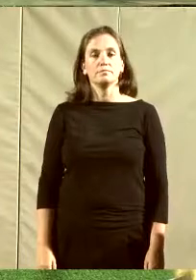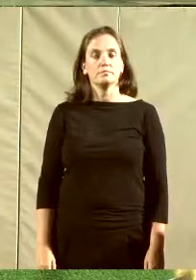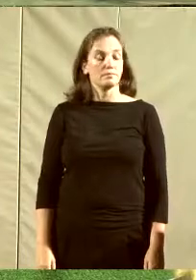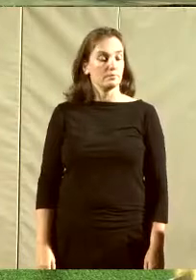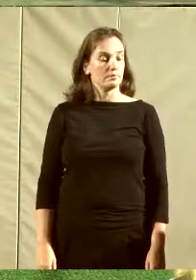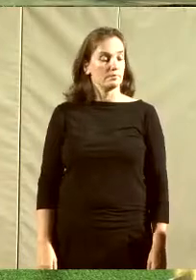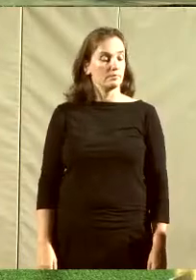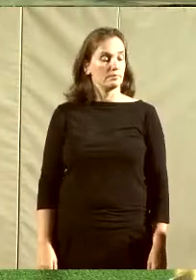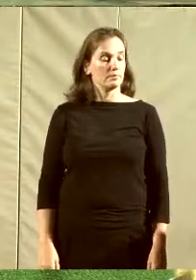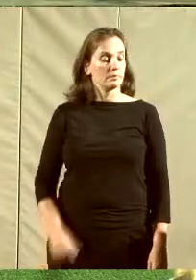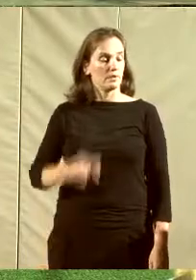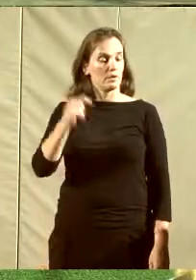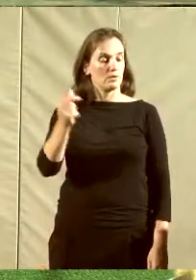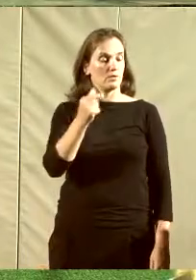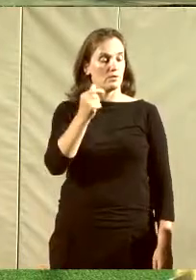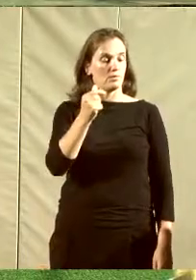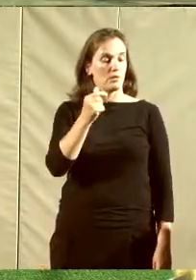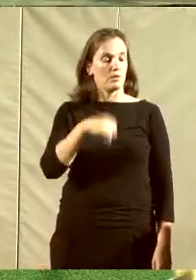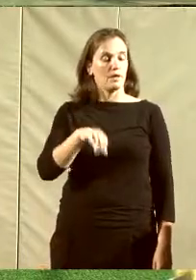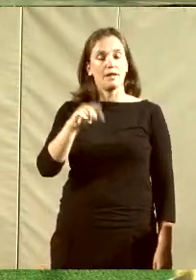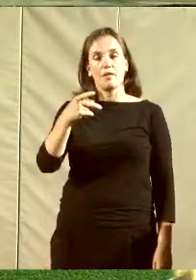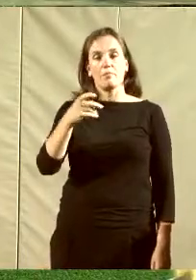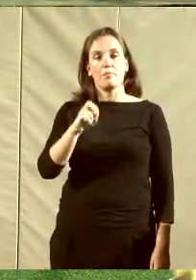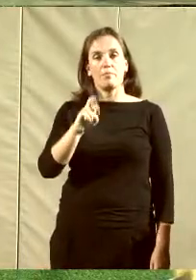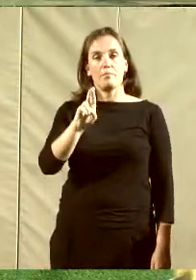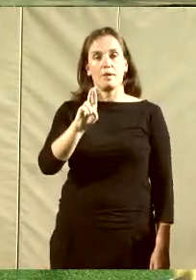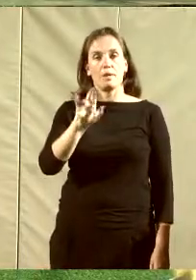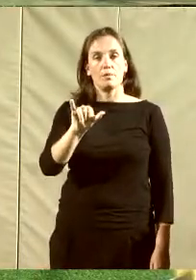Giovanni Che Perry.